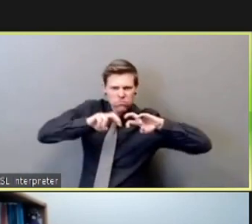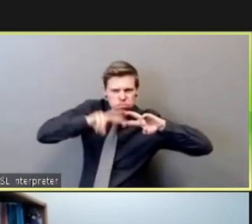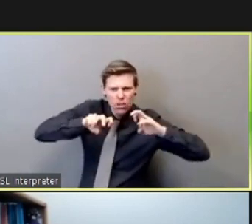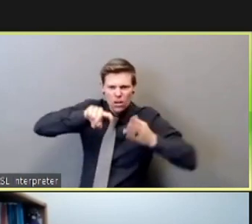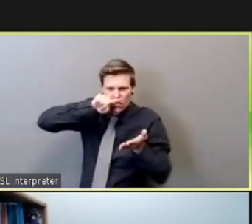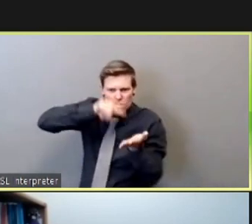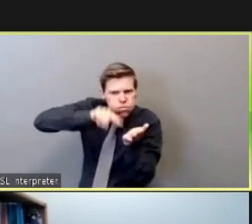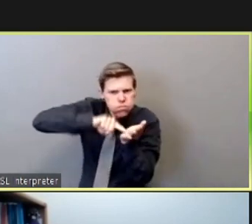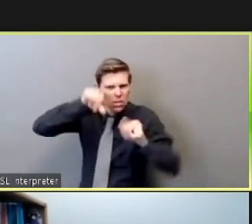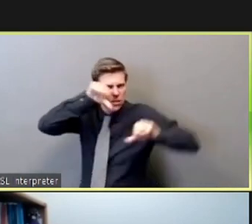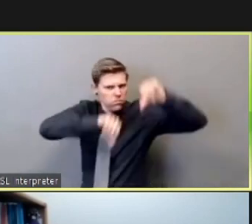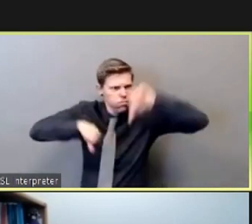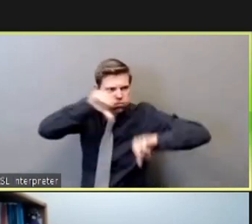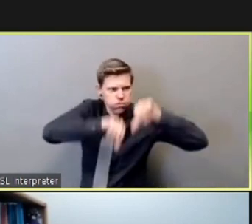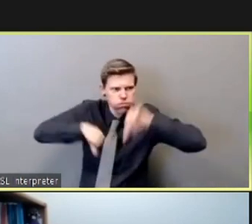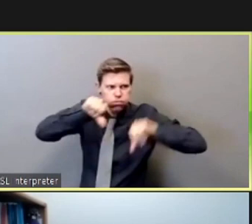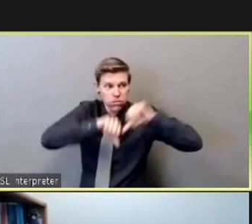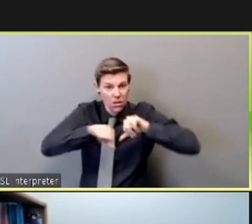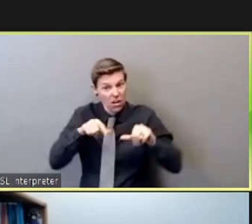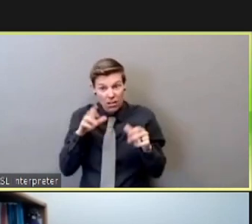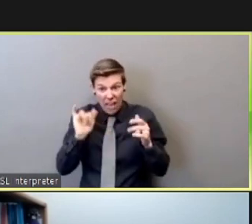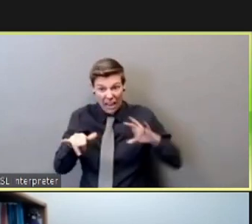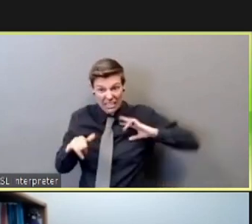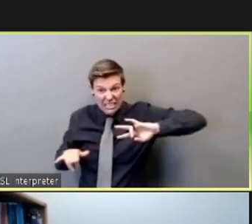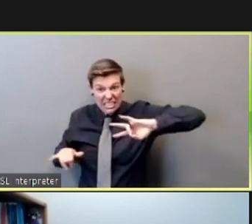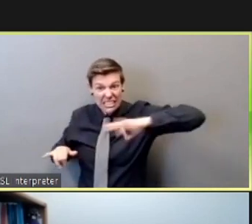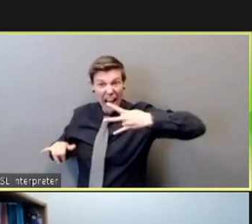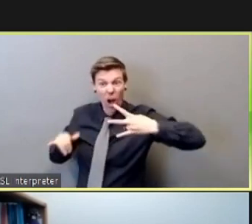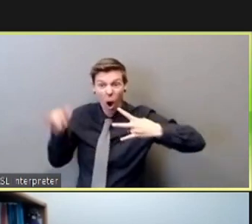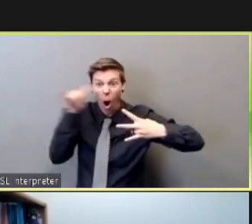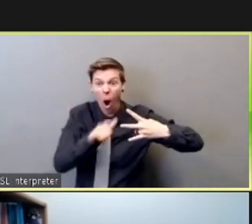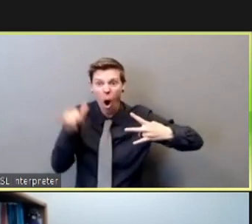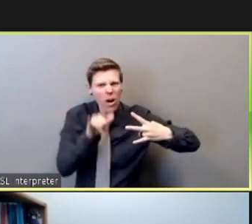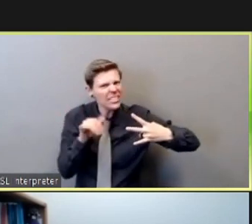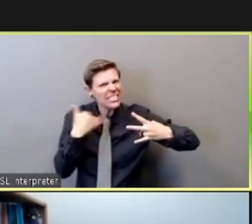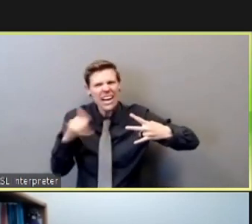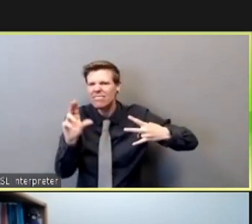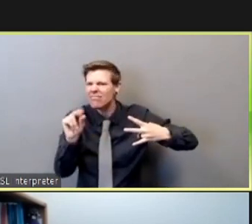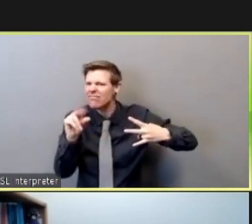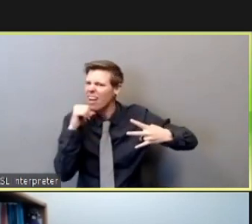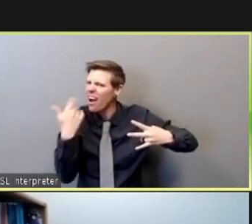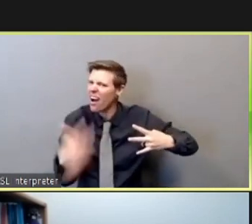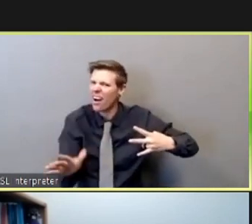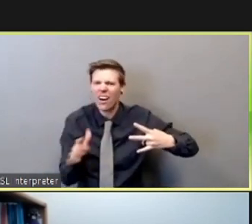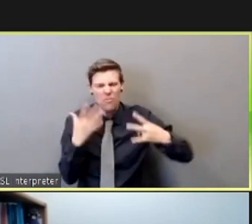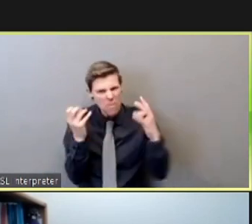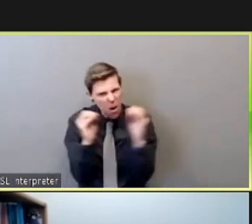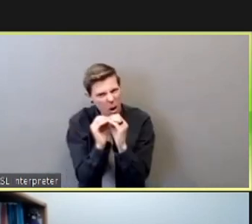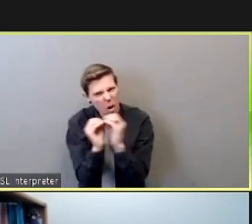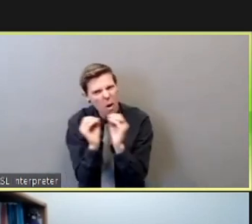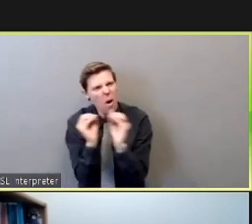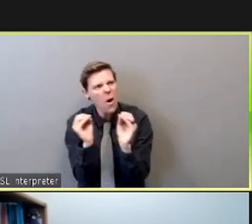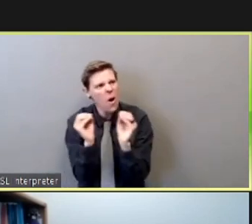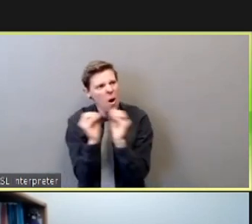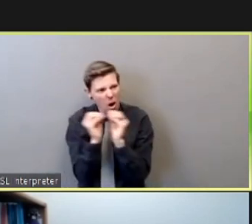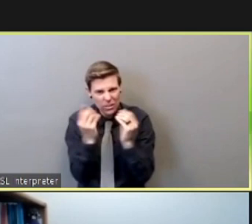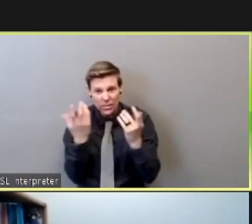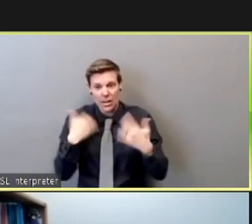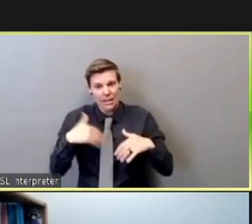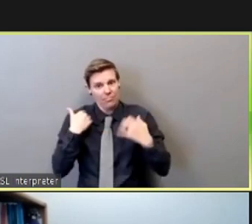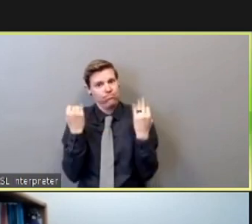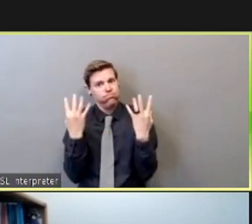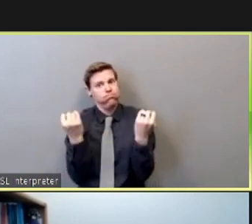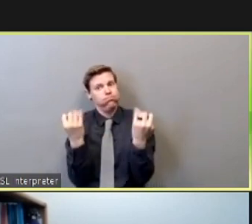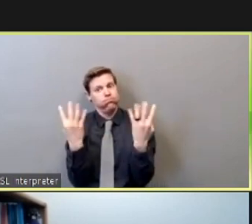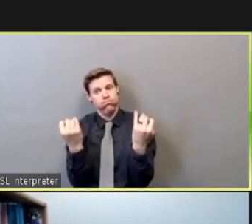ramping up as capacity allows and as quickly as we can. But currently, we don't